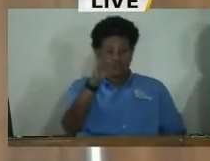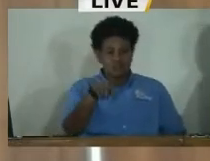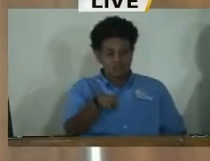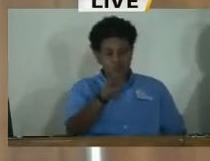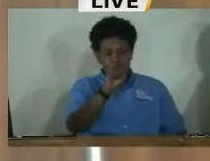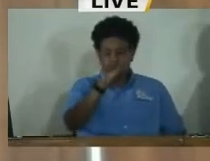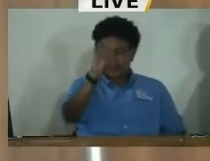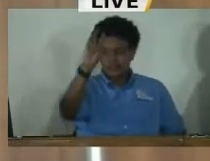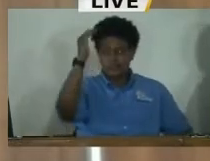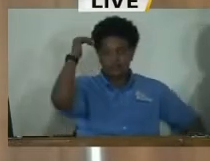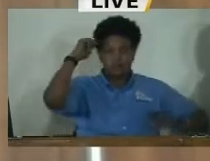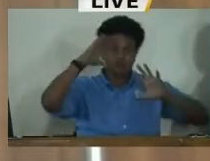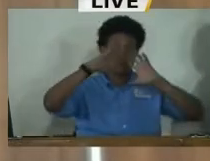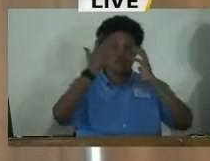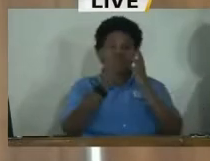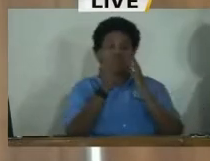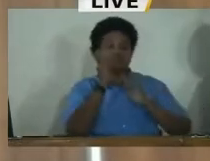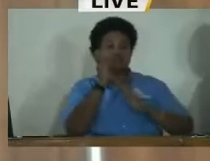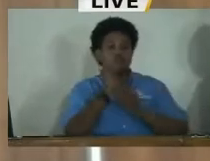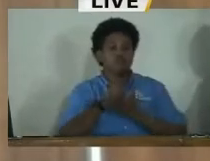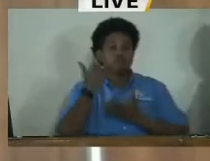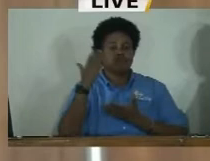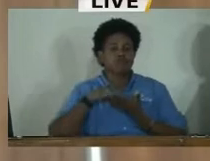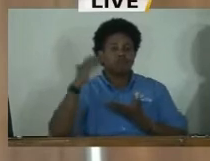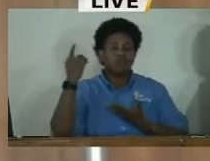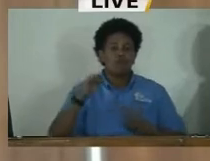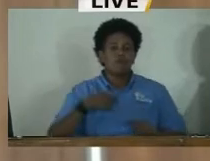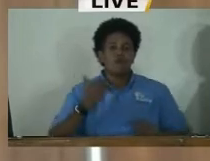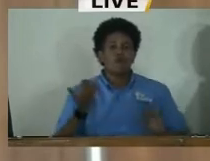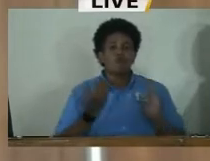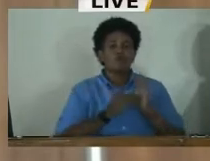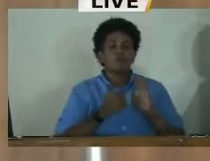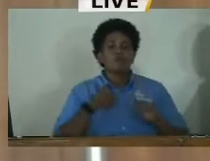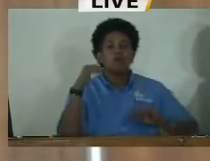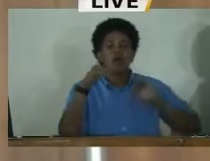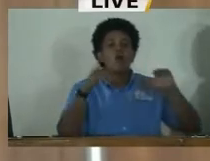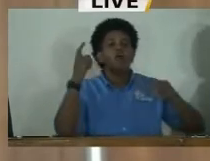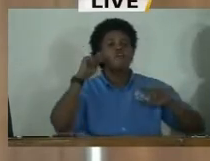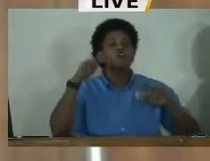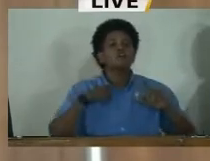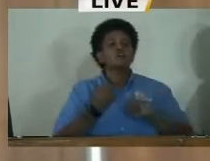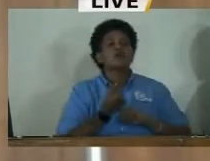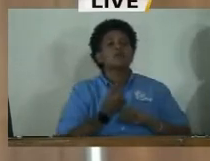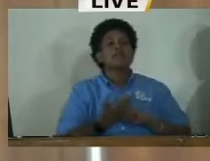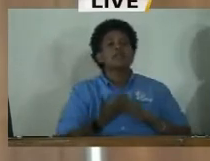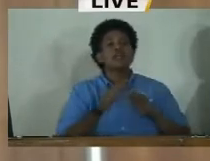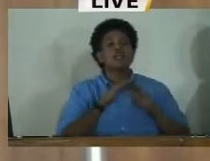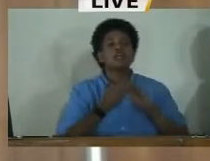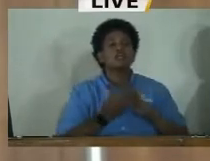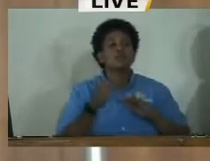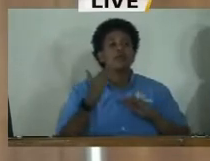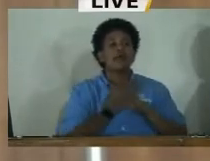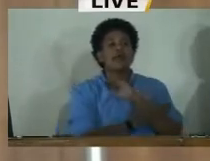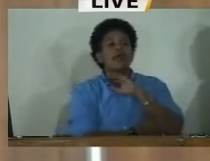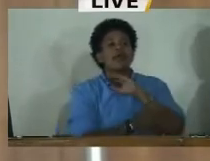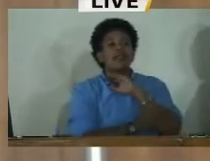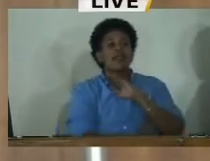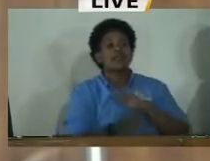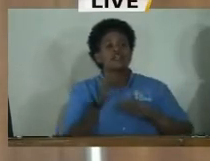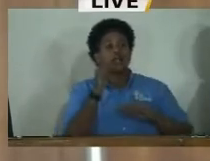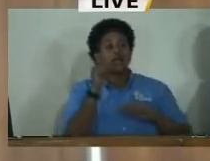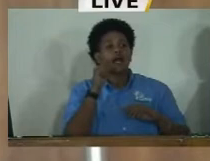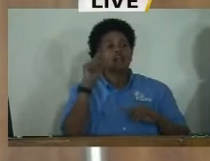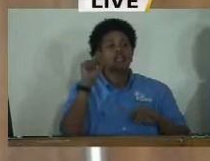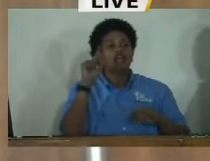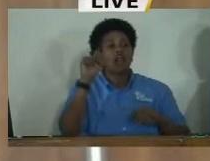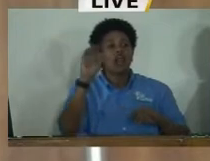by 2026. I want to repeat my call for us to build a Jamaica National Ganja